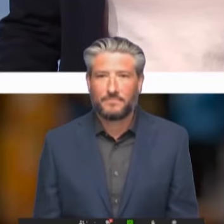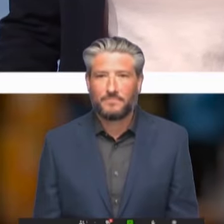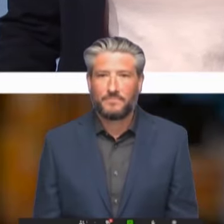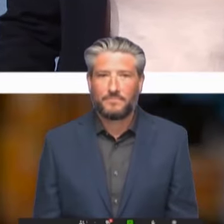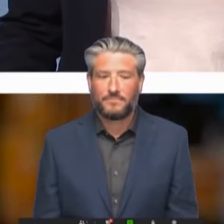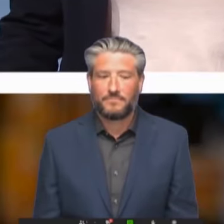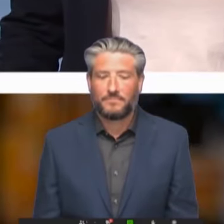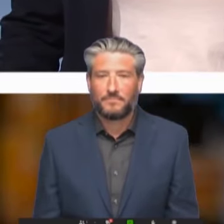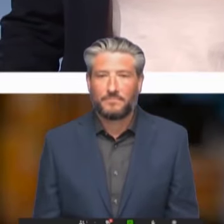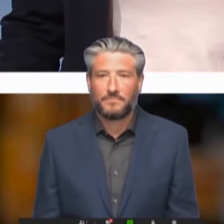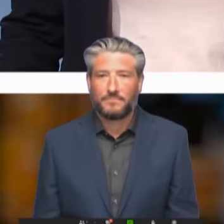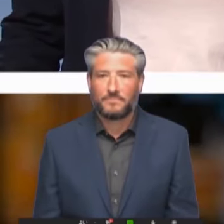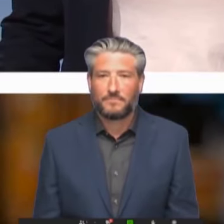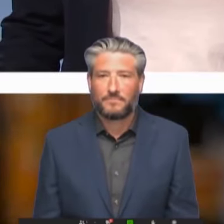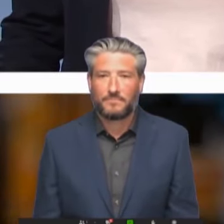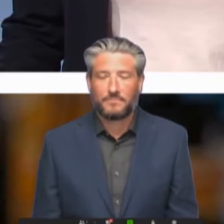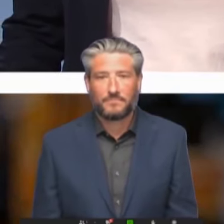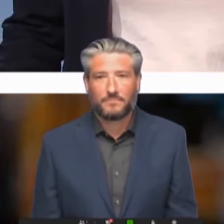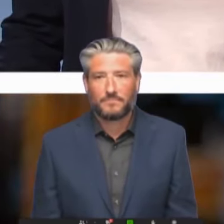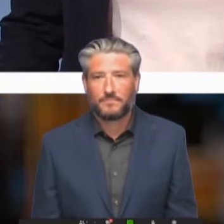up 1.1% to